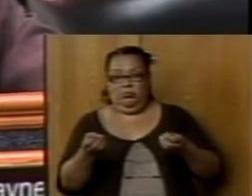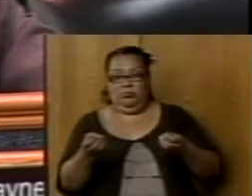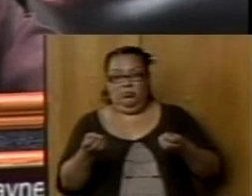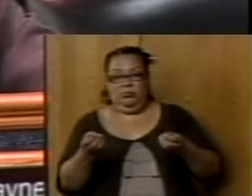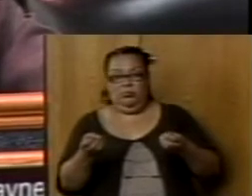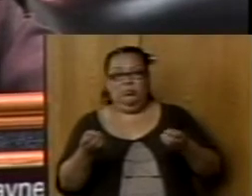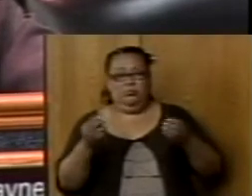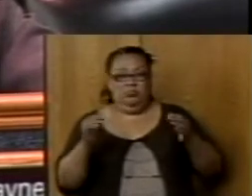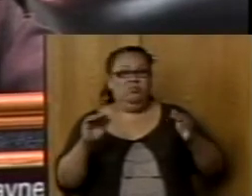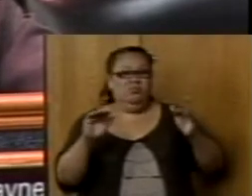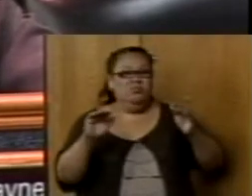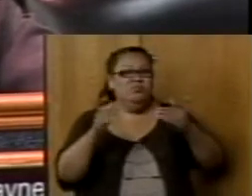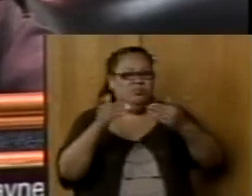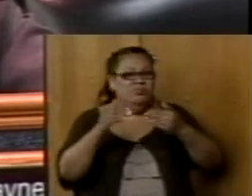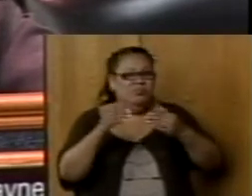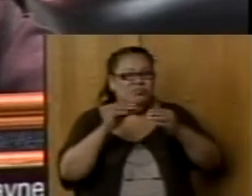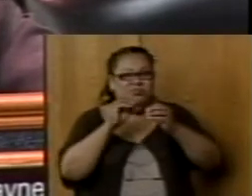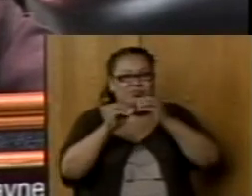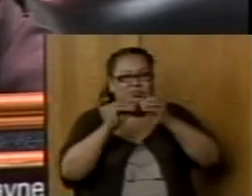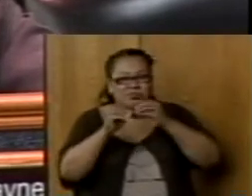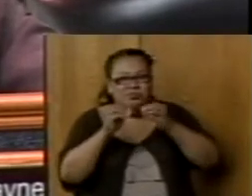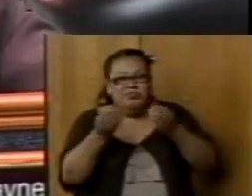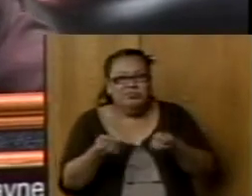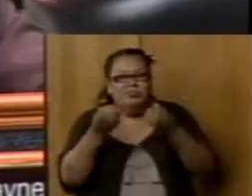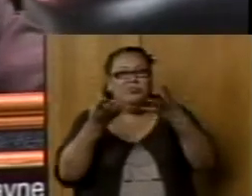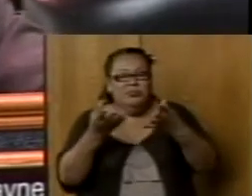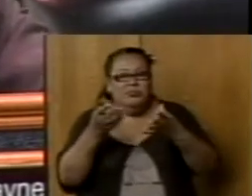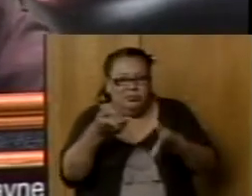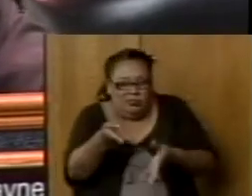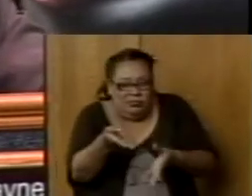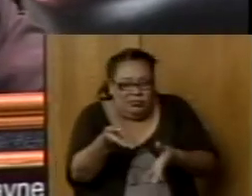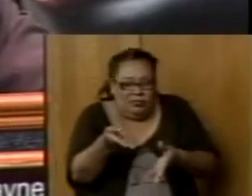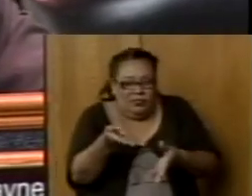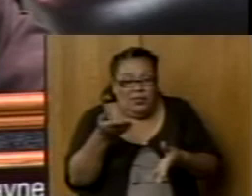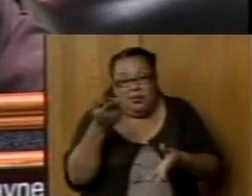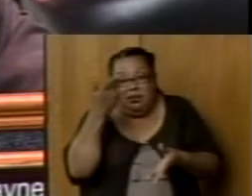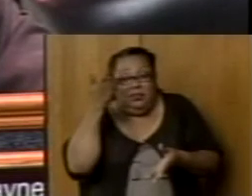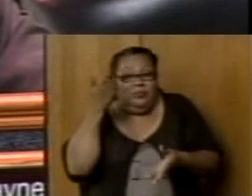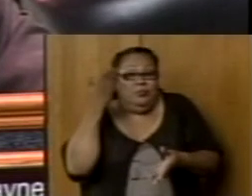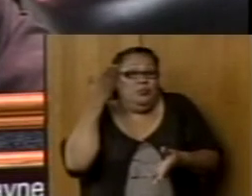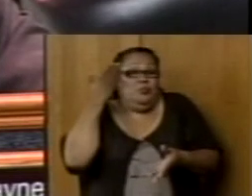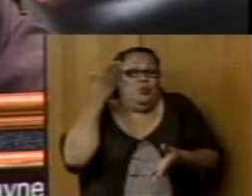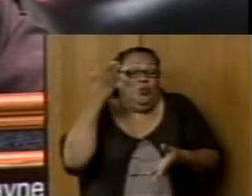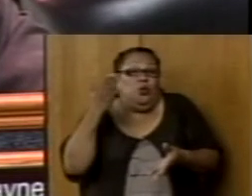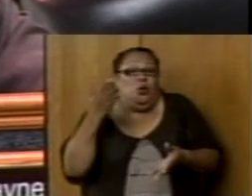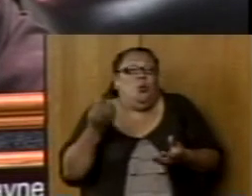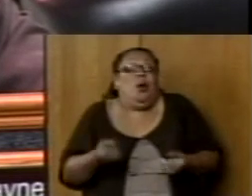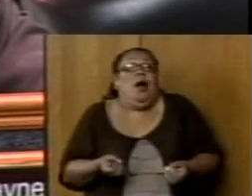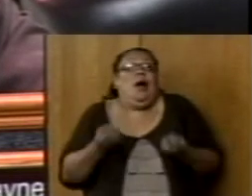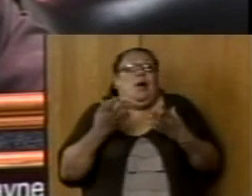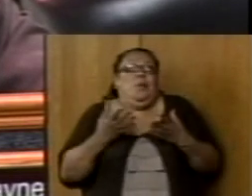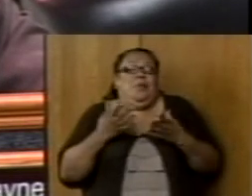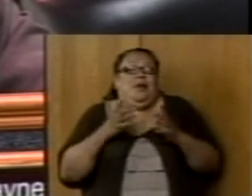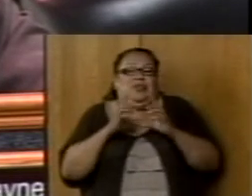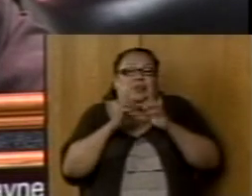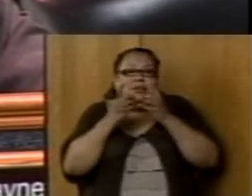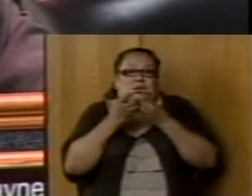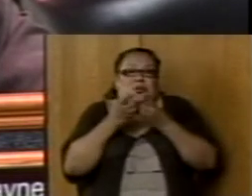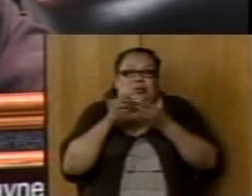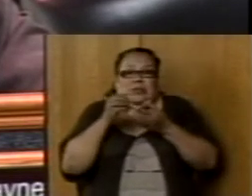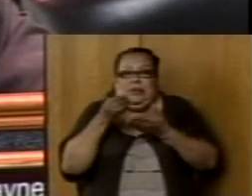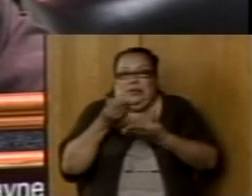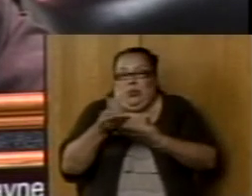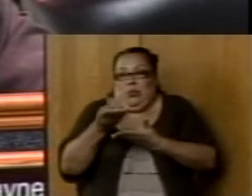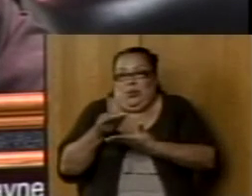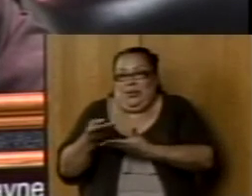not an expected amount, but just a fixed amount there is that we are not sure how much the district is going to spend. When you look at this type